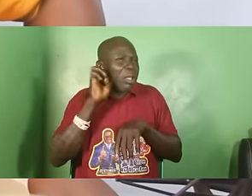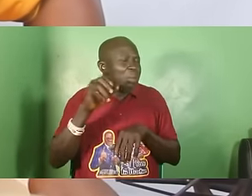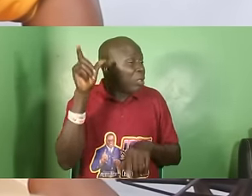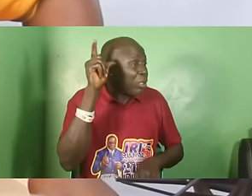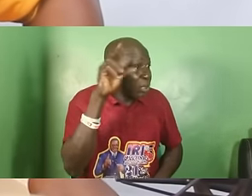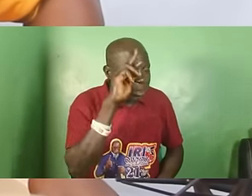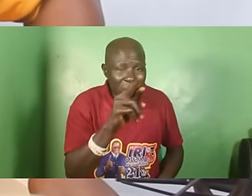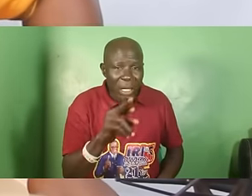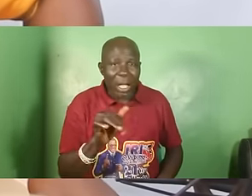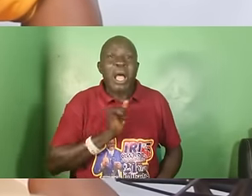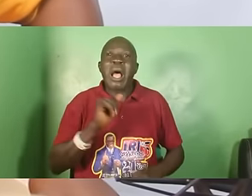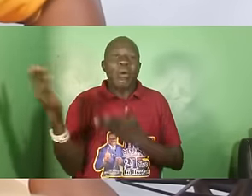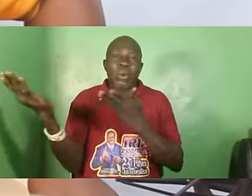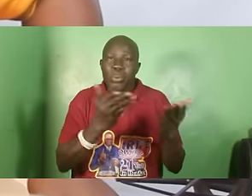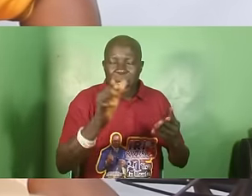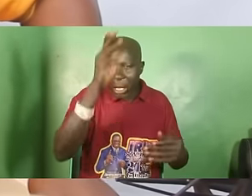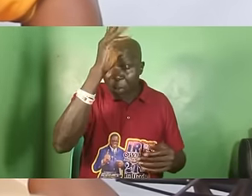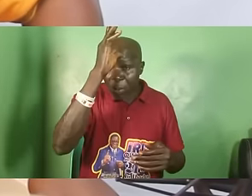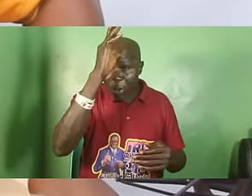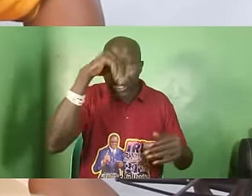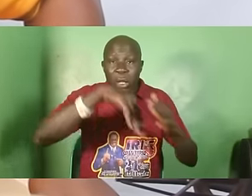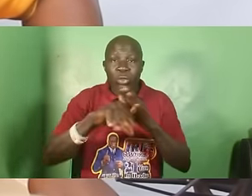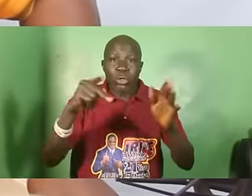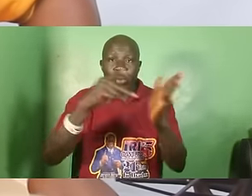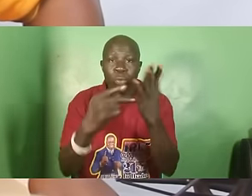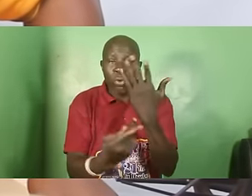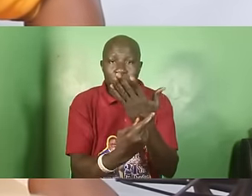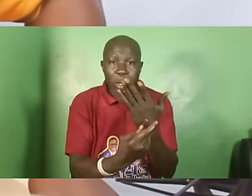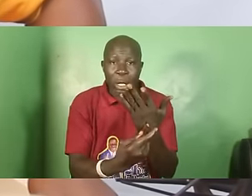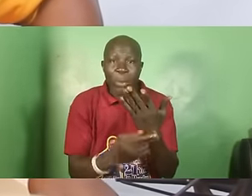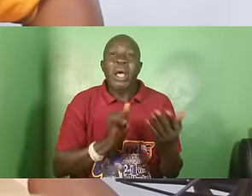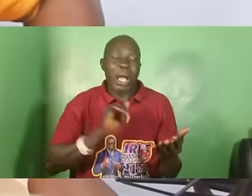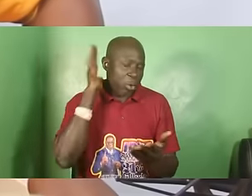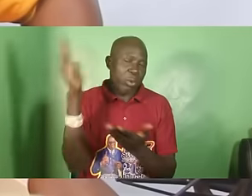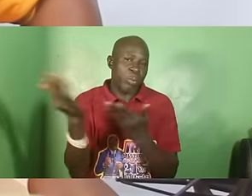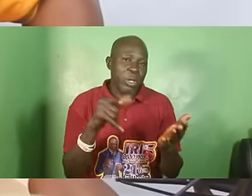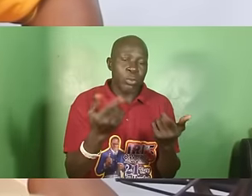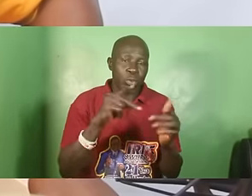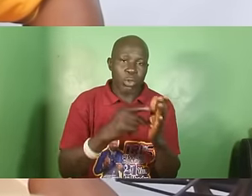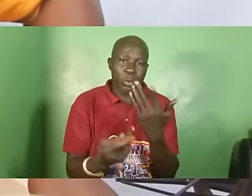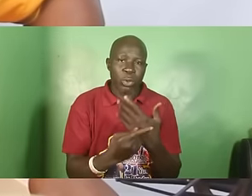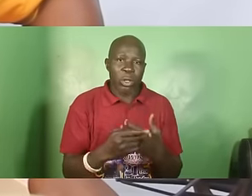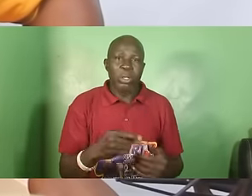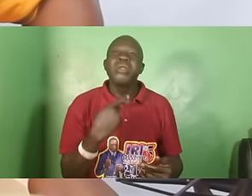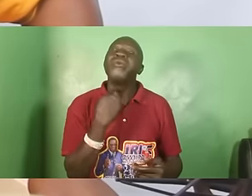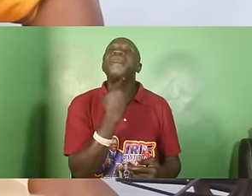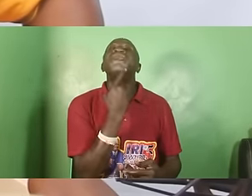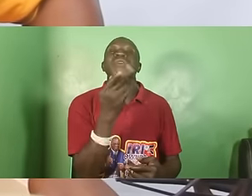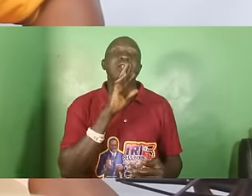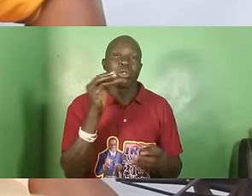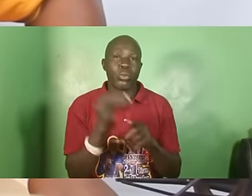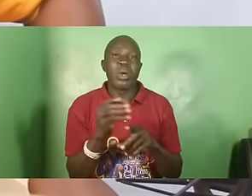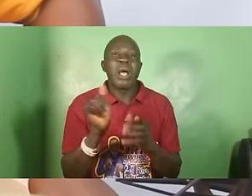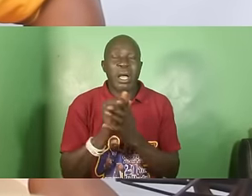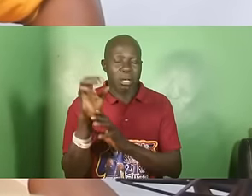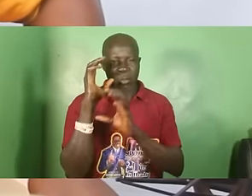mi sir. Please sir. Mo ma gbe baba yen wa si ori eto. I'll bring the man to the program. I go wa si. I'll bring it to the program. What won pon bi? Ah, we have a lot of